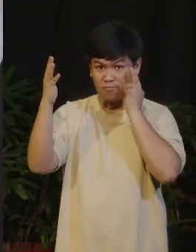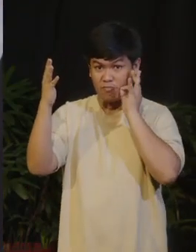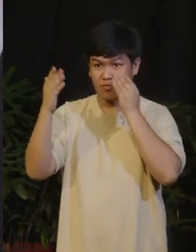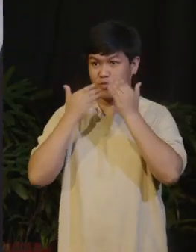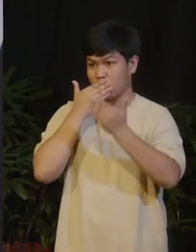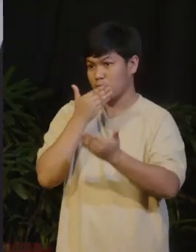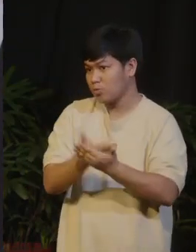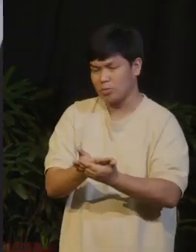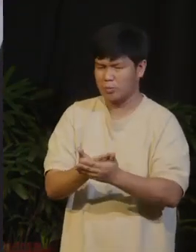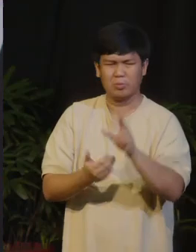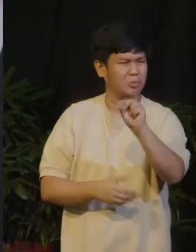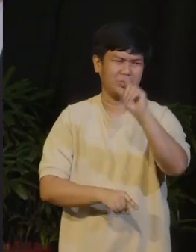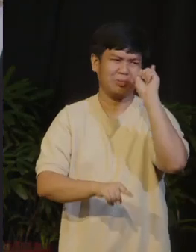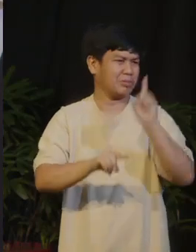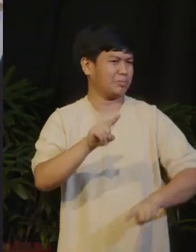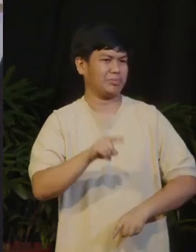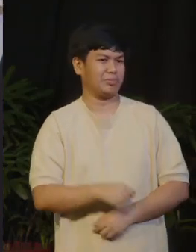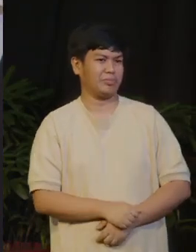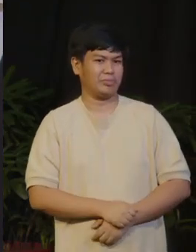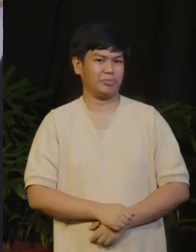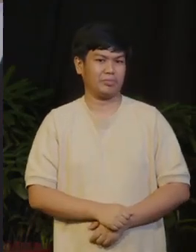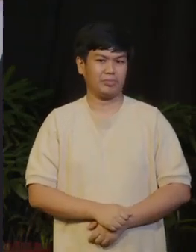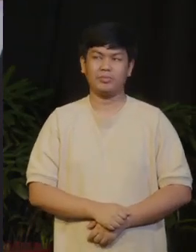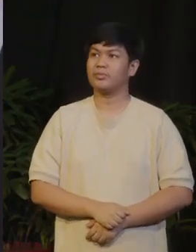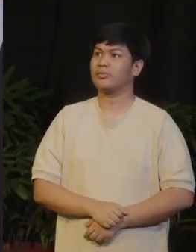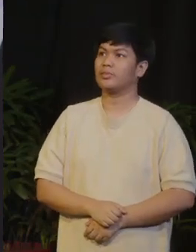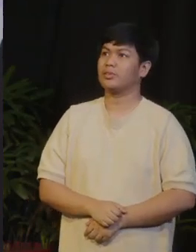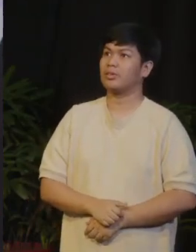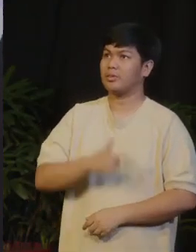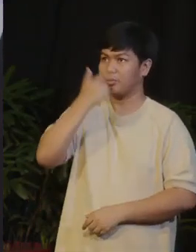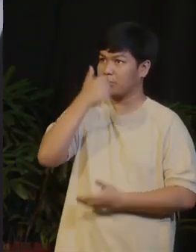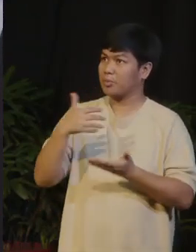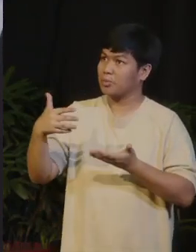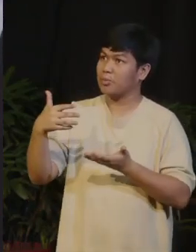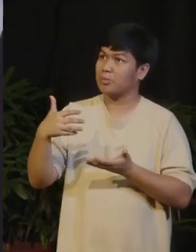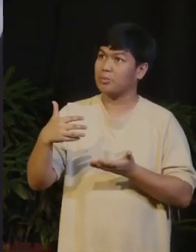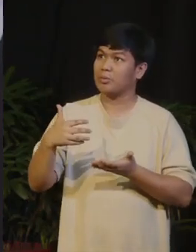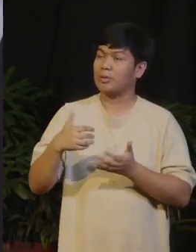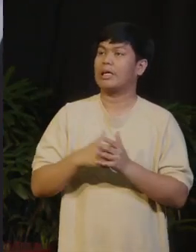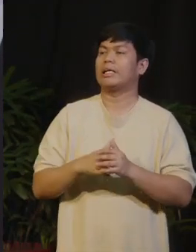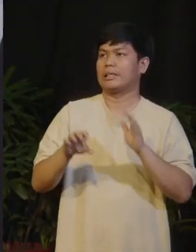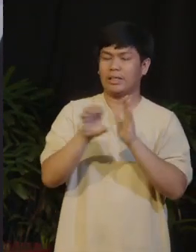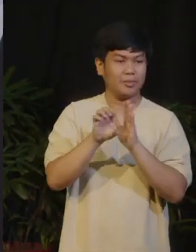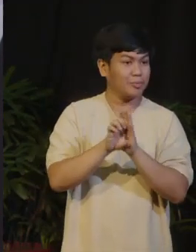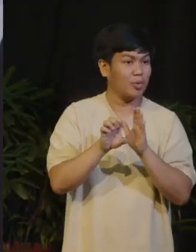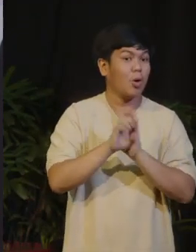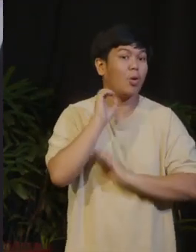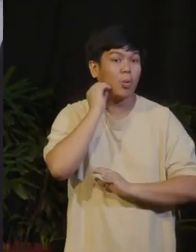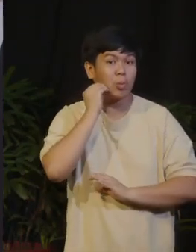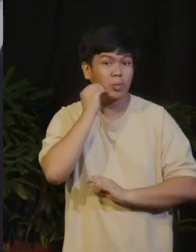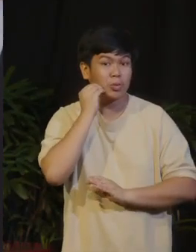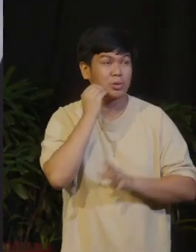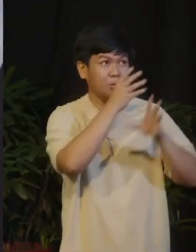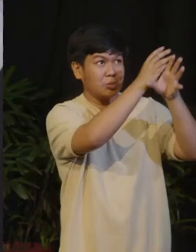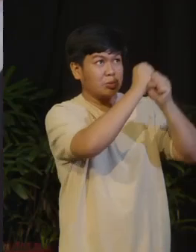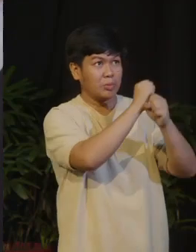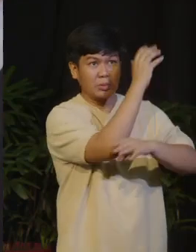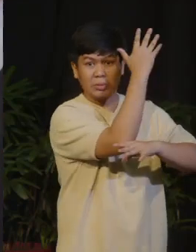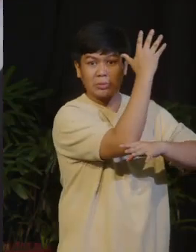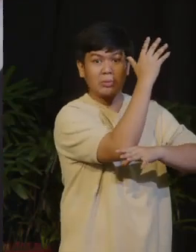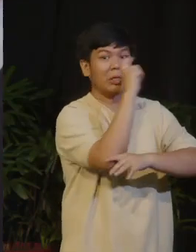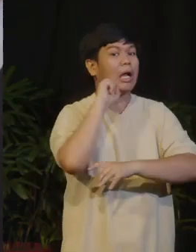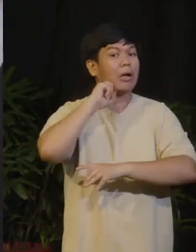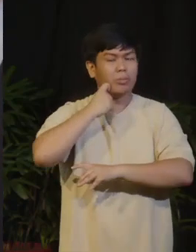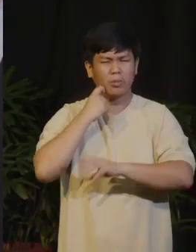for its own fruit. For figs are not gathered from thorn bushes, nor are grapes picked from a